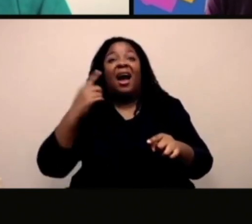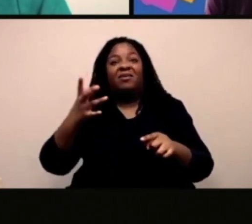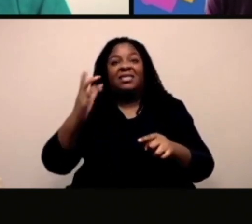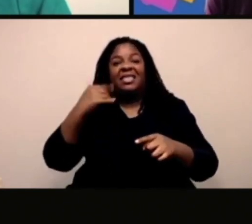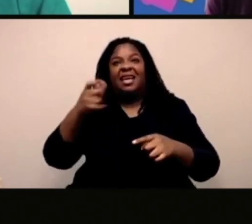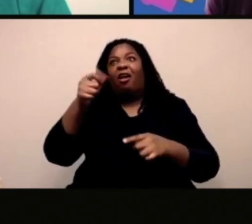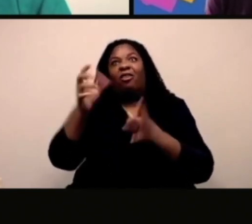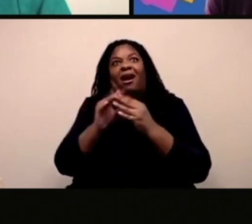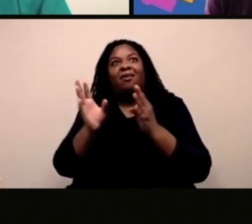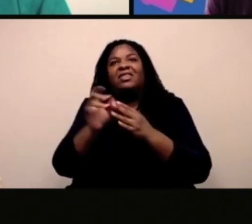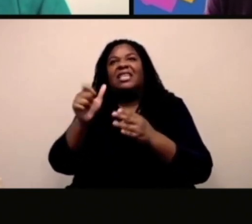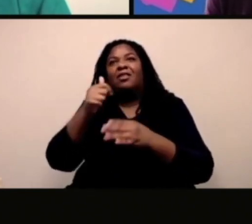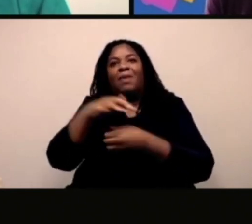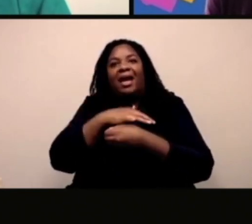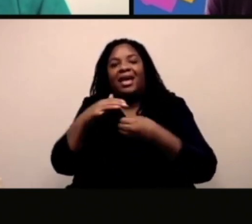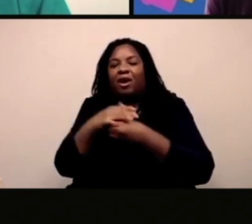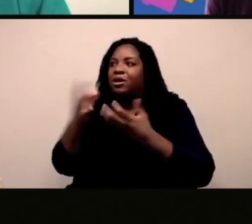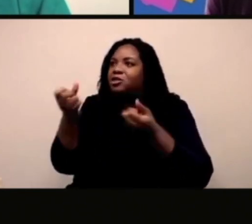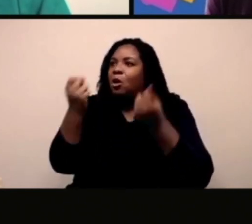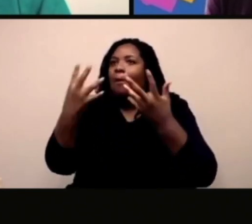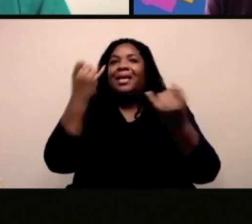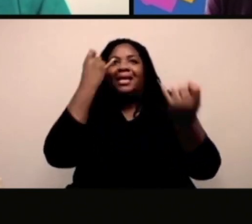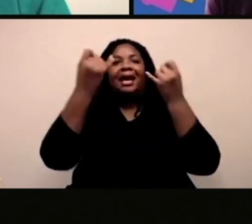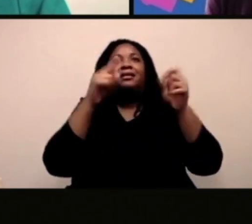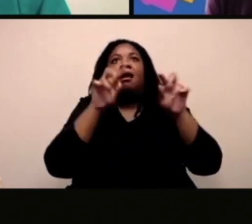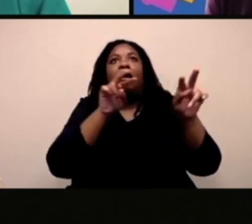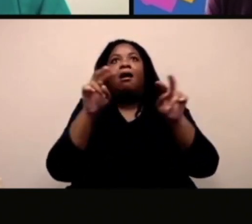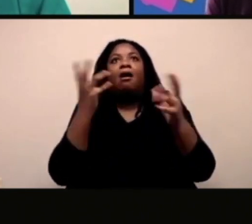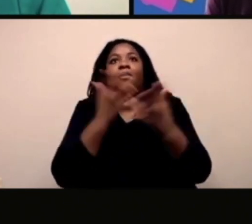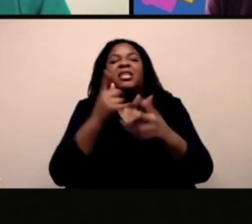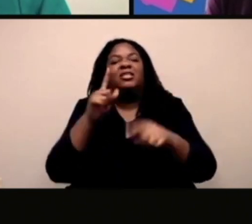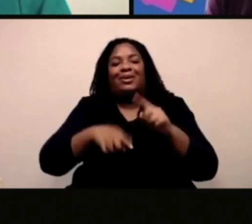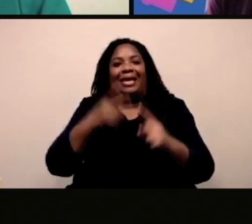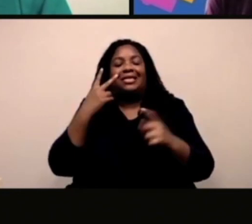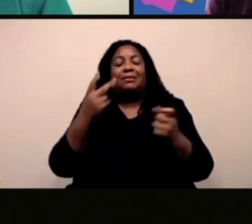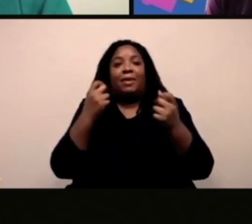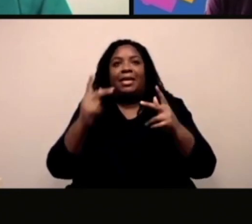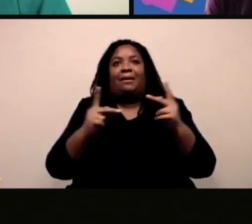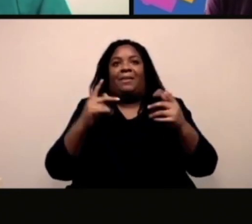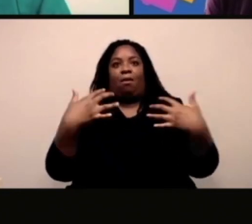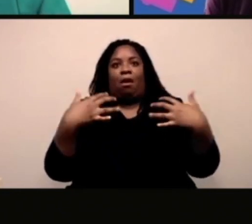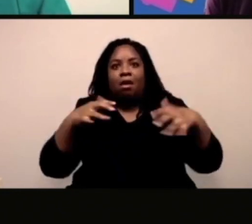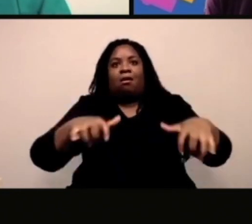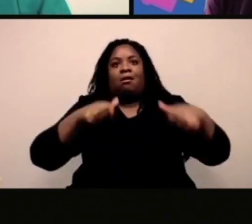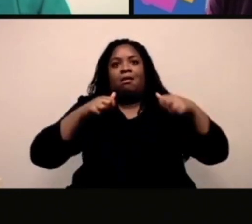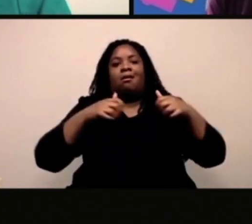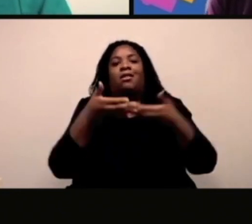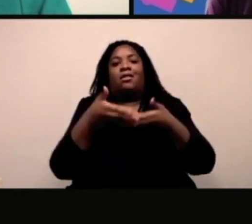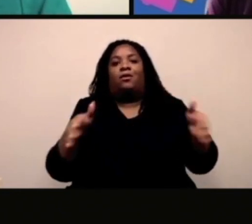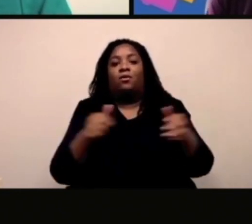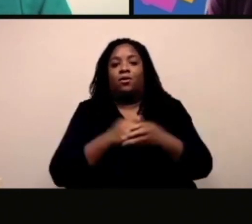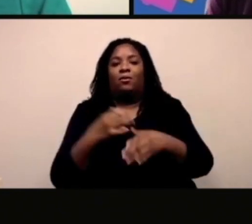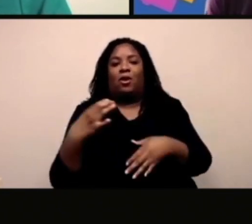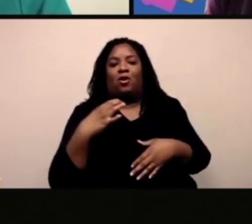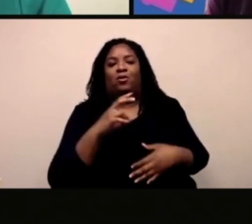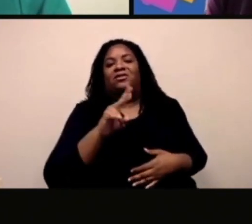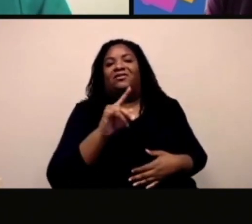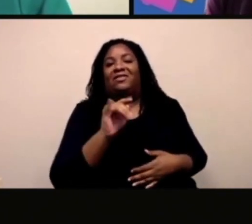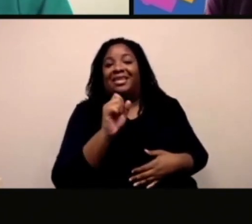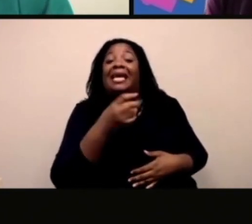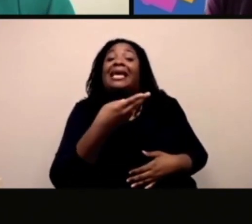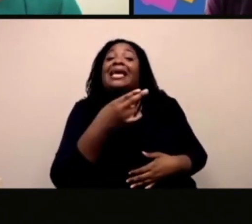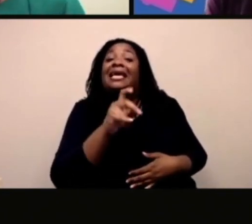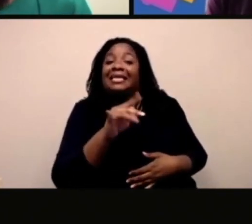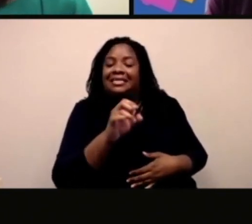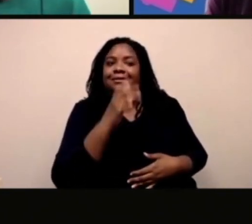you being one of the panelists. And you just couldn't see me because there's so many people in that room. And Coach Hicks, actually a fan of yours. You